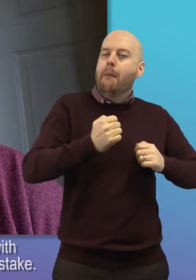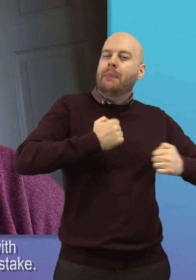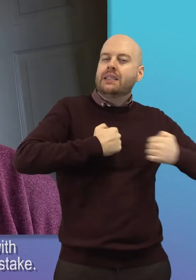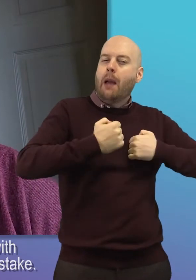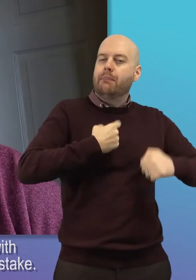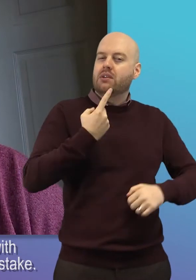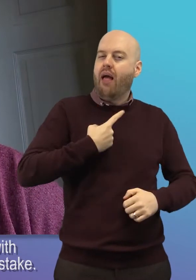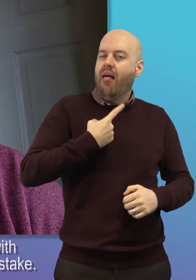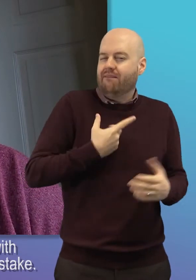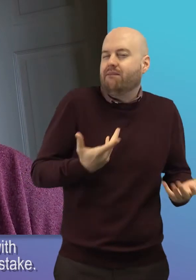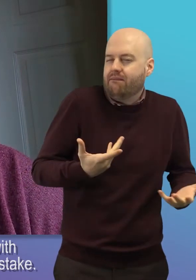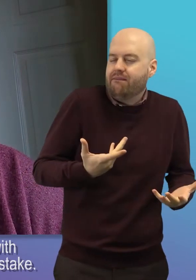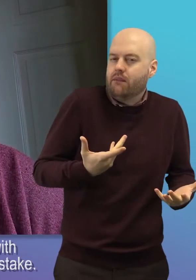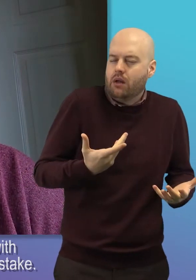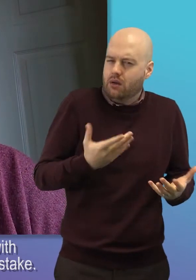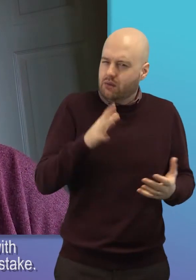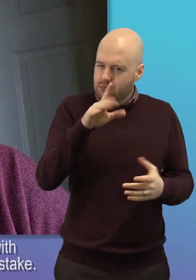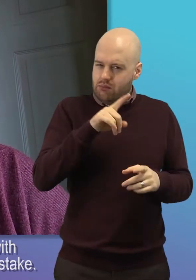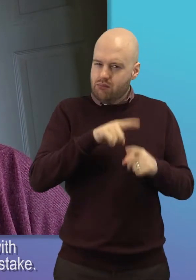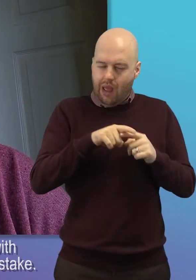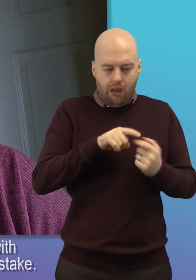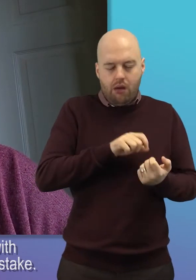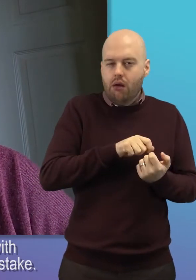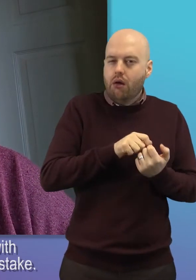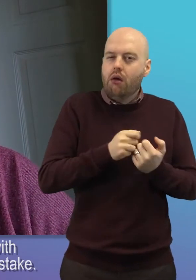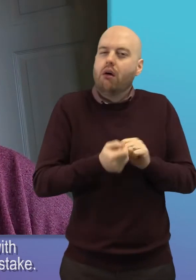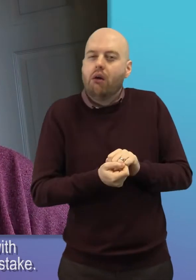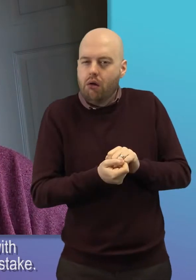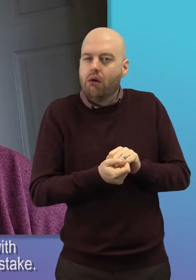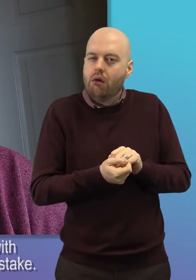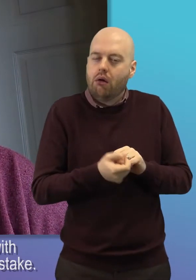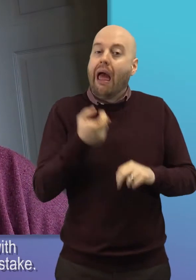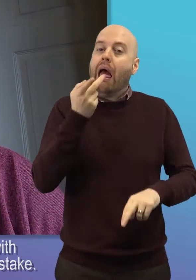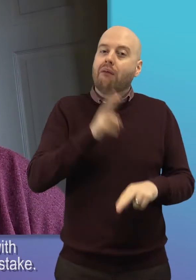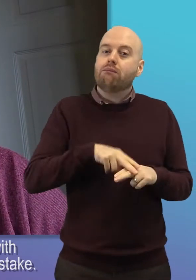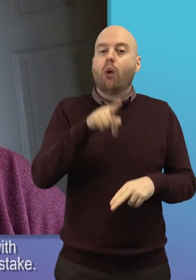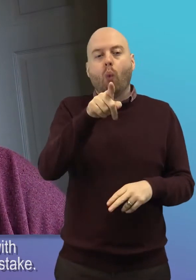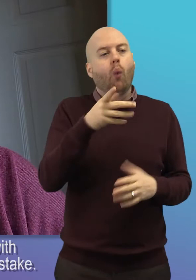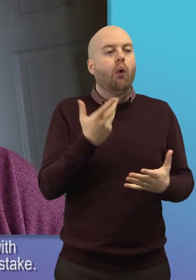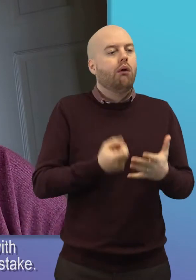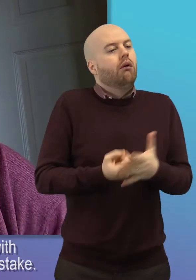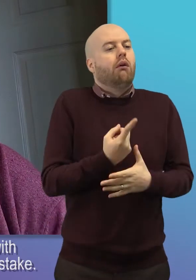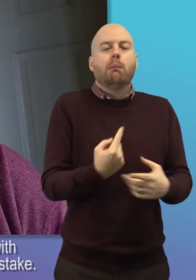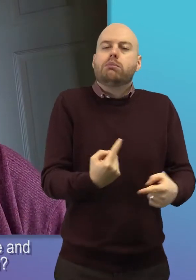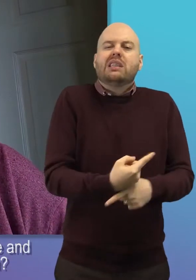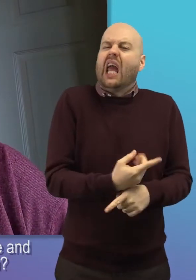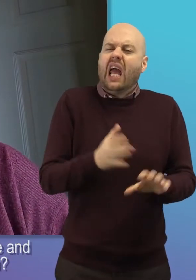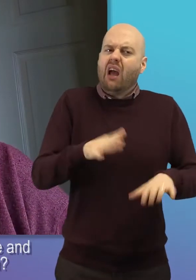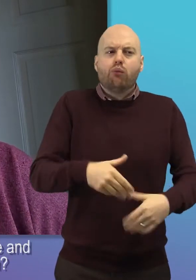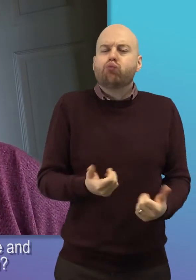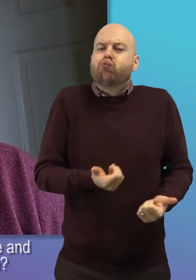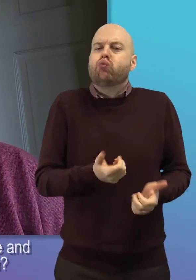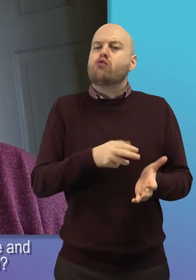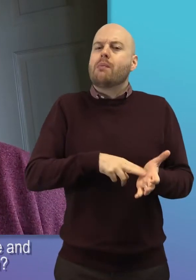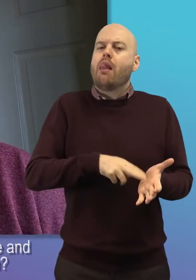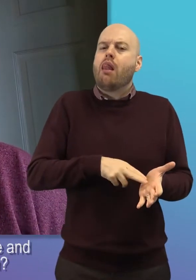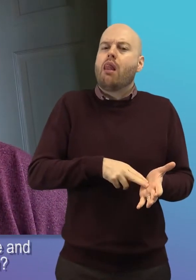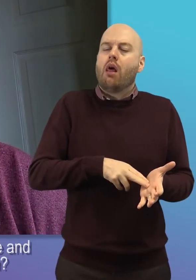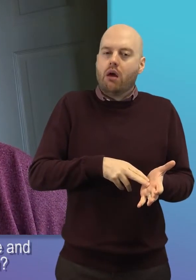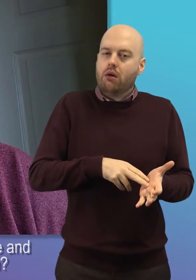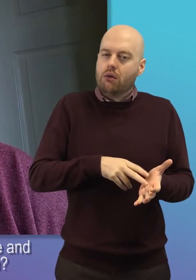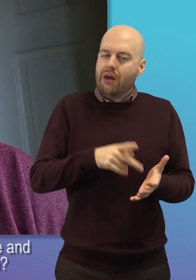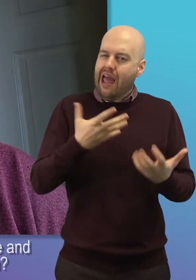up, ask yourself what kind of language you're using with yourself when you notice one of these flaws or that you make a mistake. And when you are being